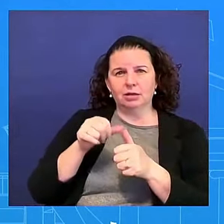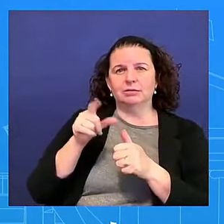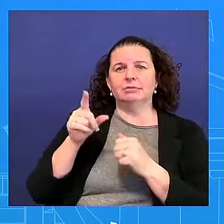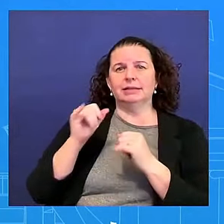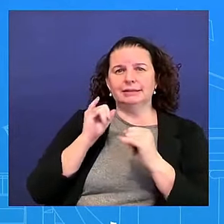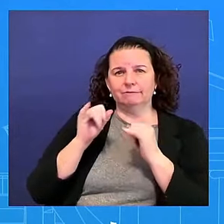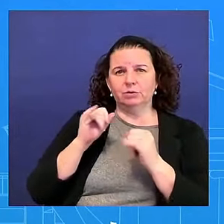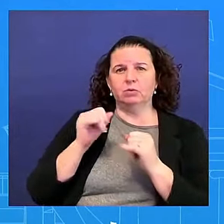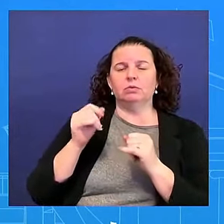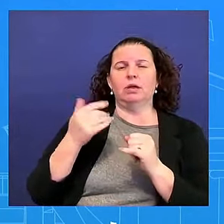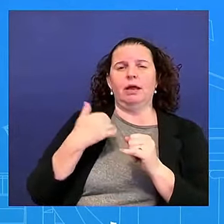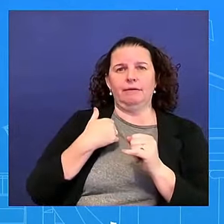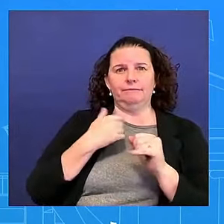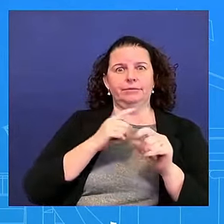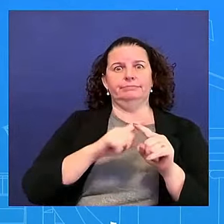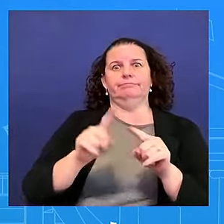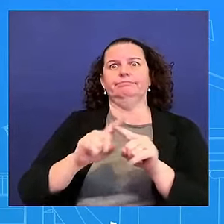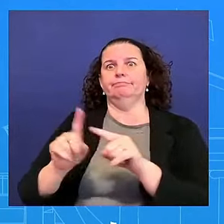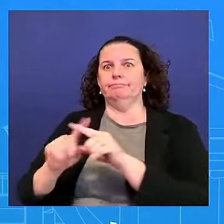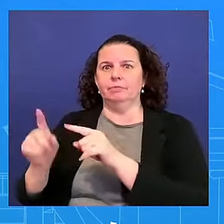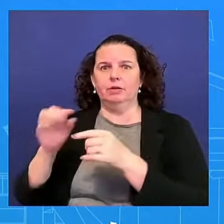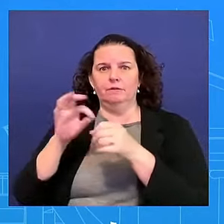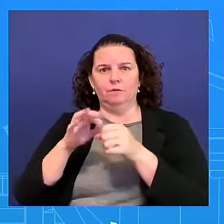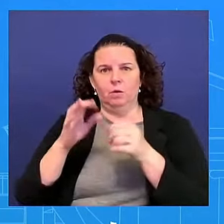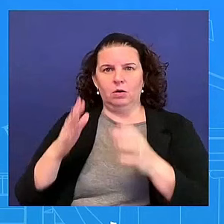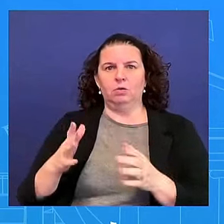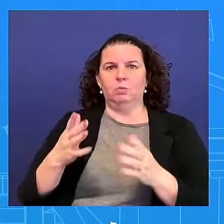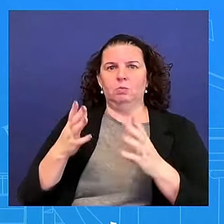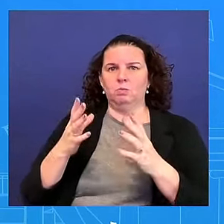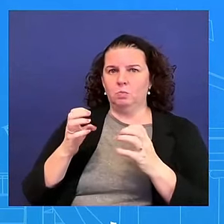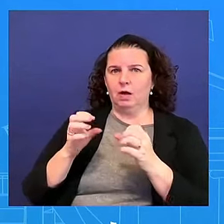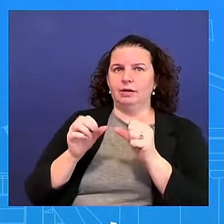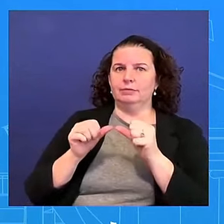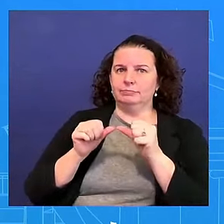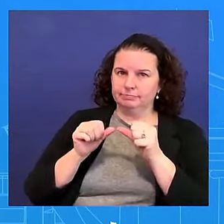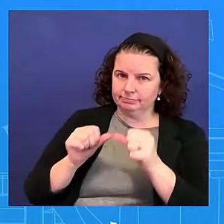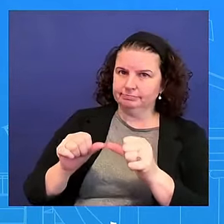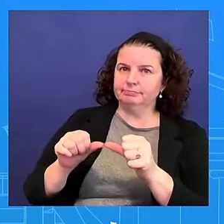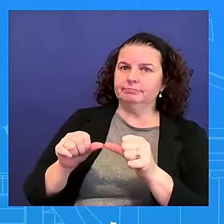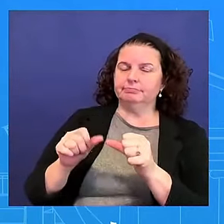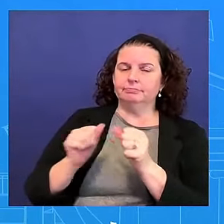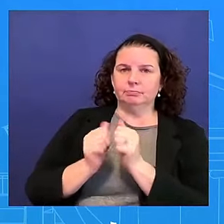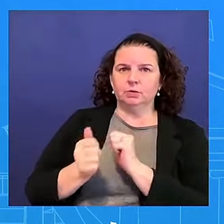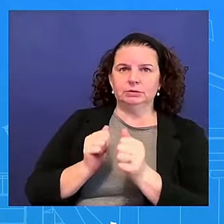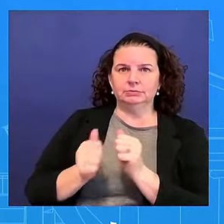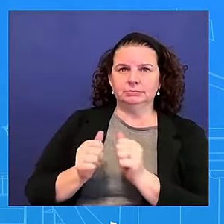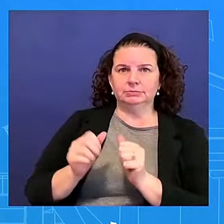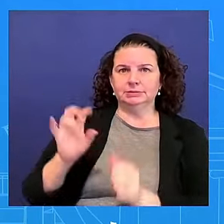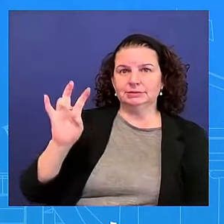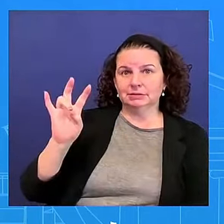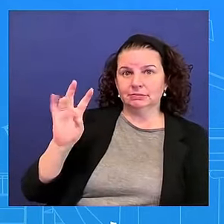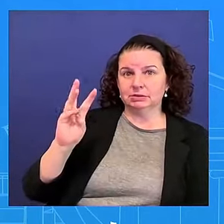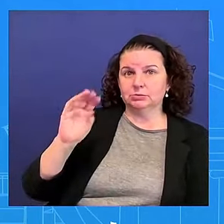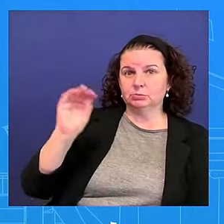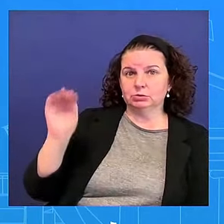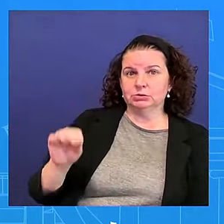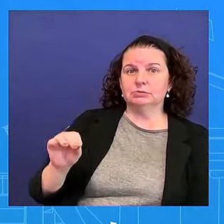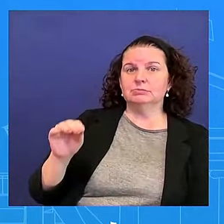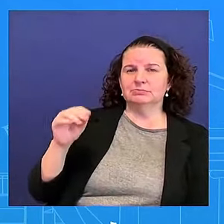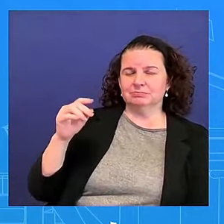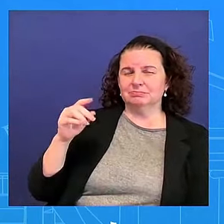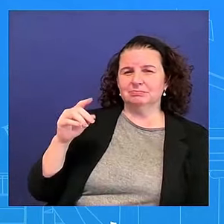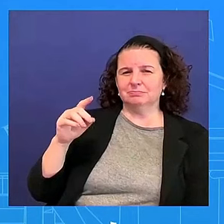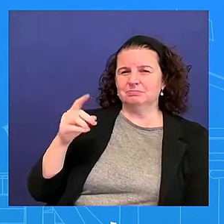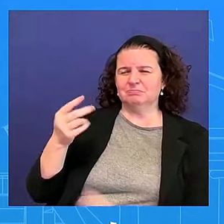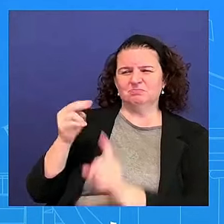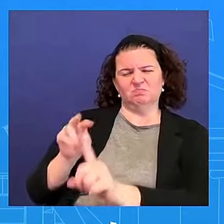race. Our polling shows that 76% of Democrats think he is too old to run this year. How is he coming to this conclusion?